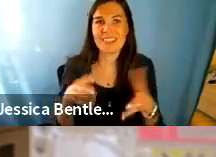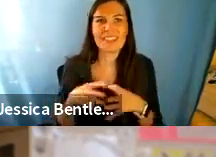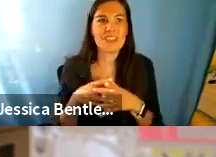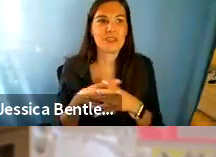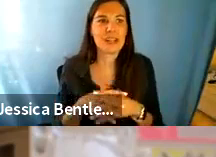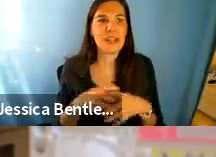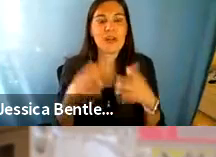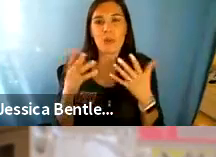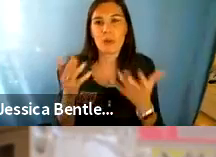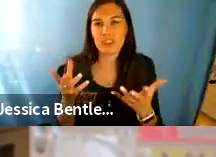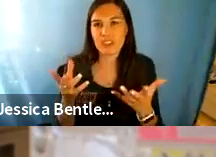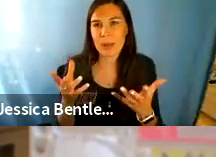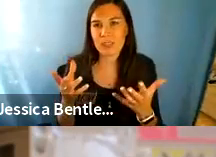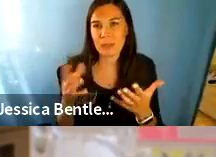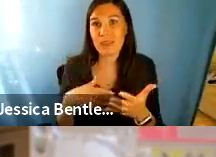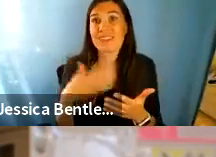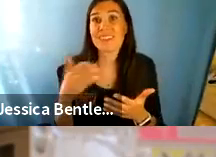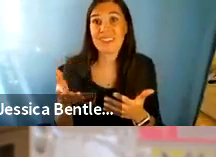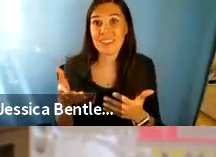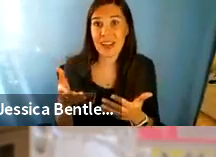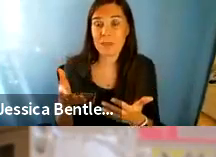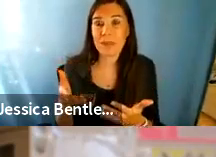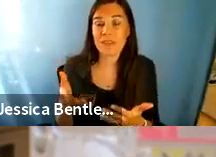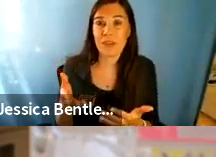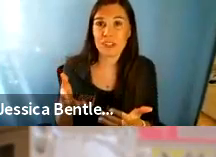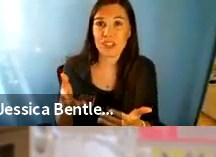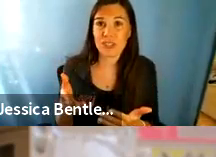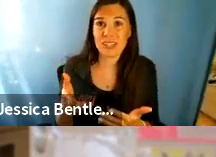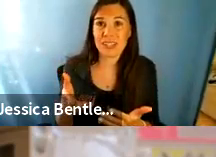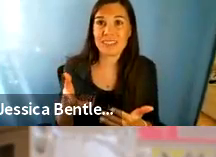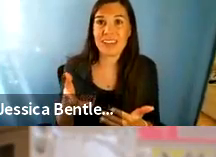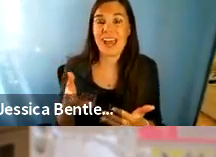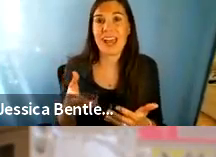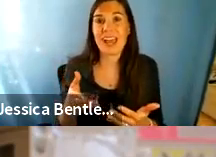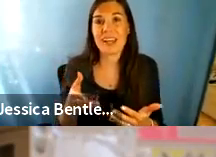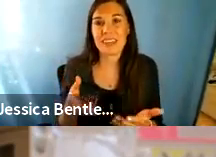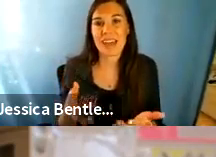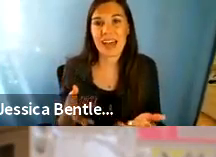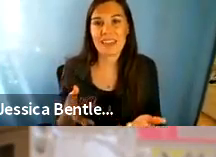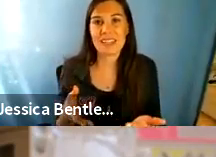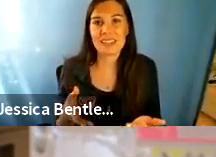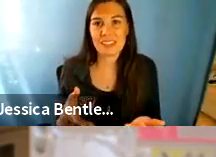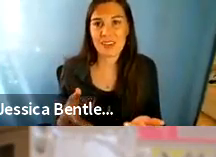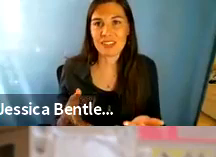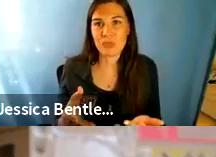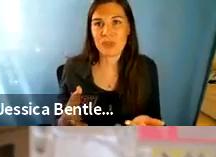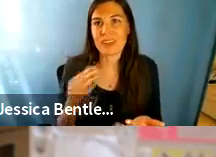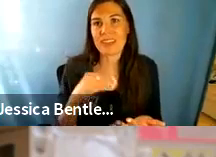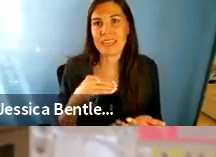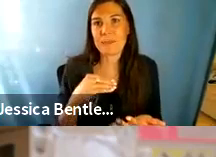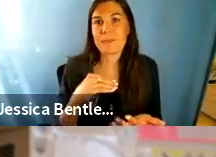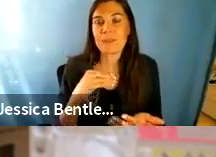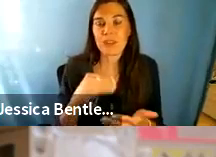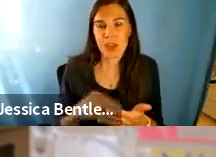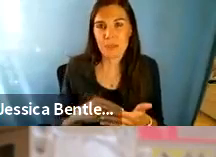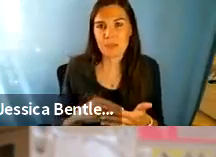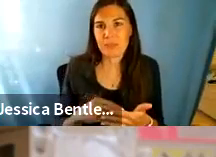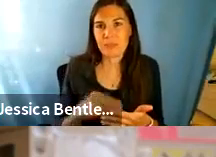have these different workshops to build skill development for our students, and that then starts with